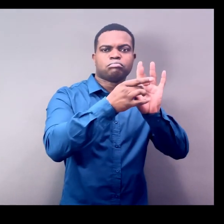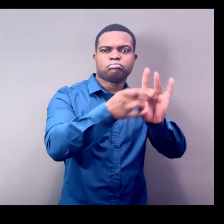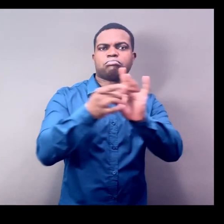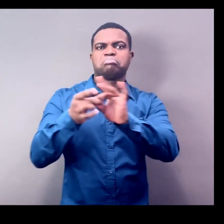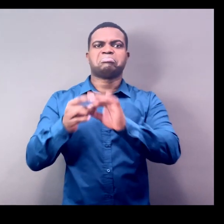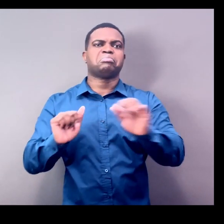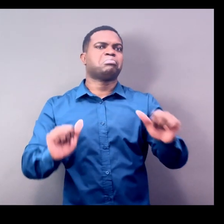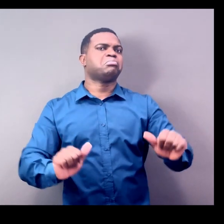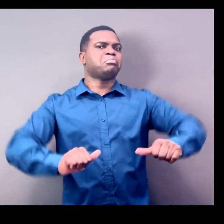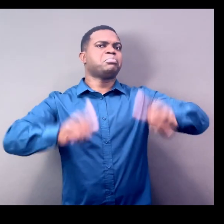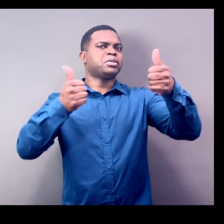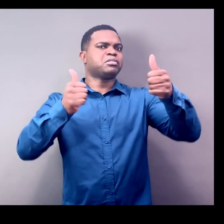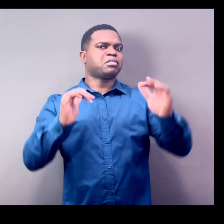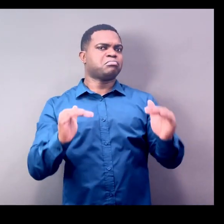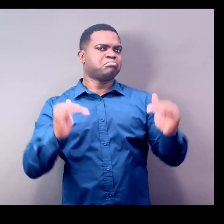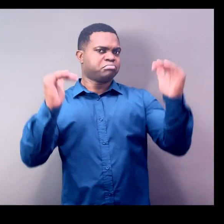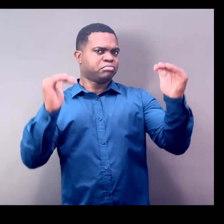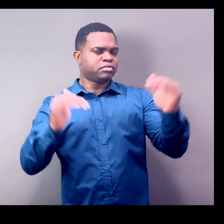engagement initiative better.